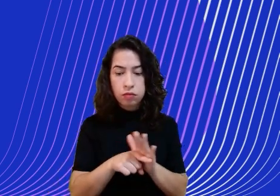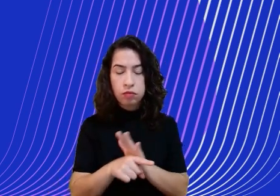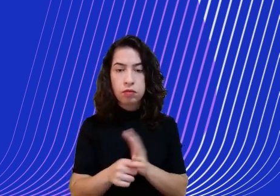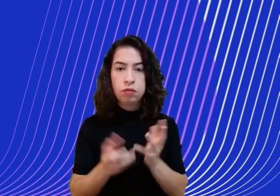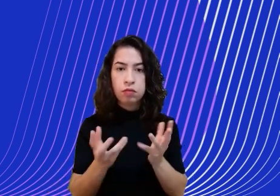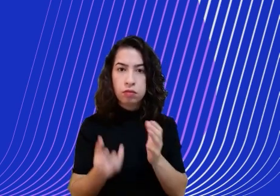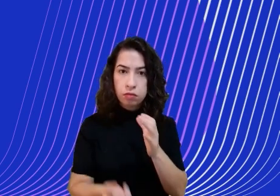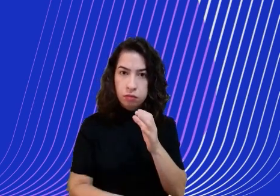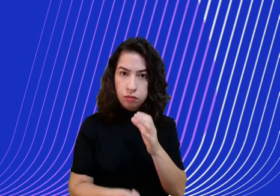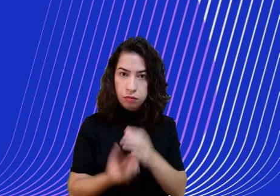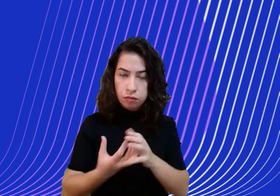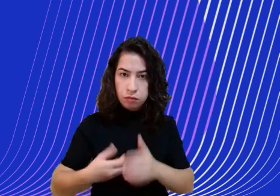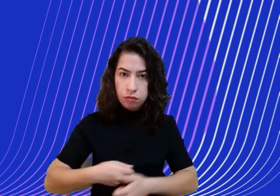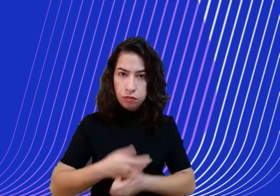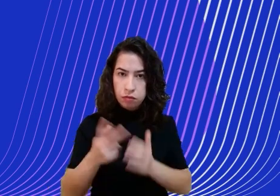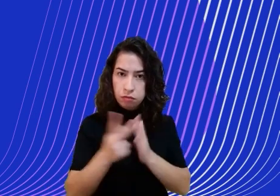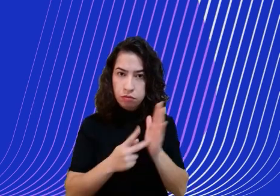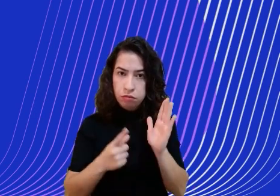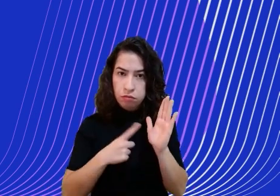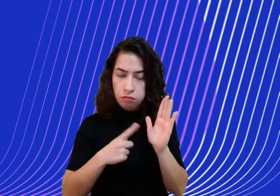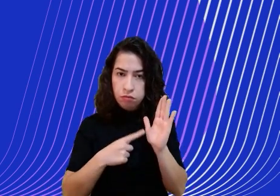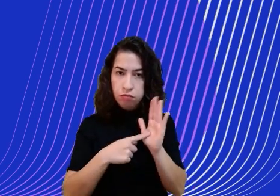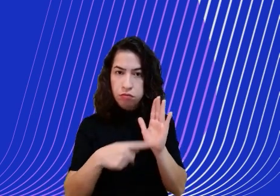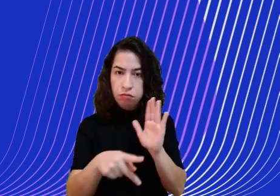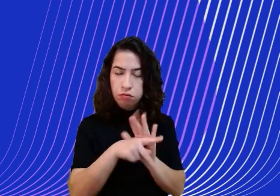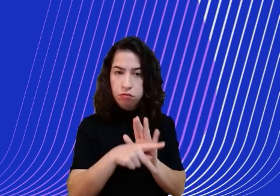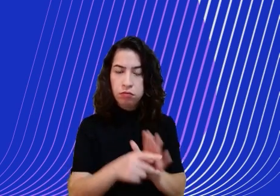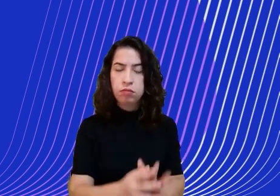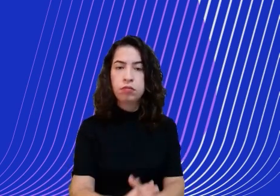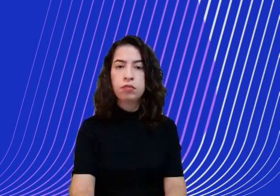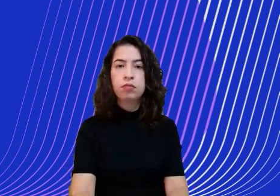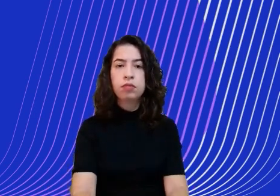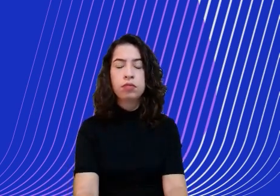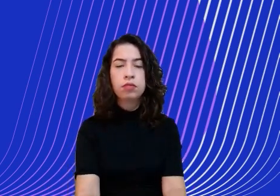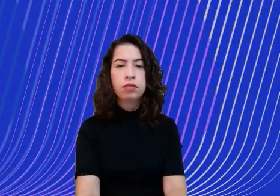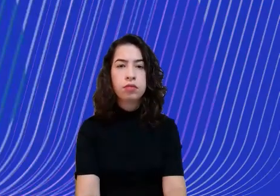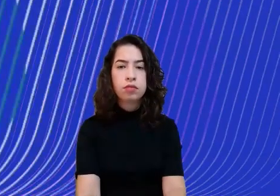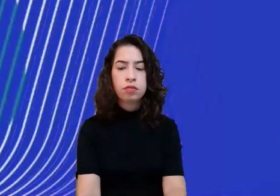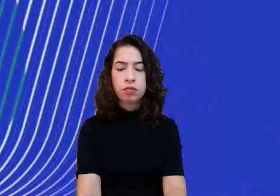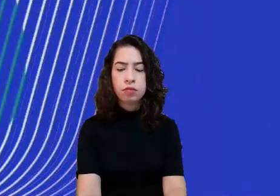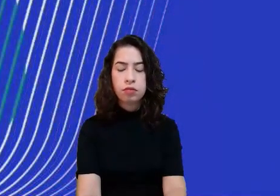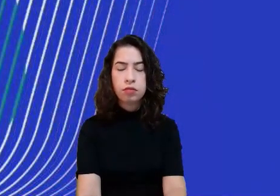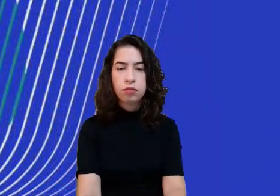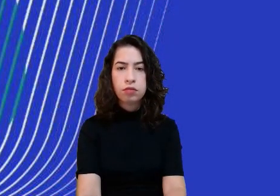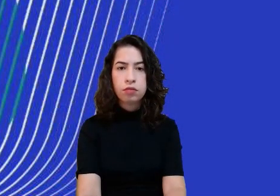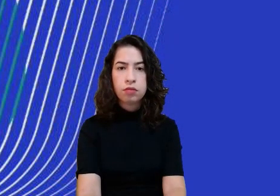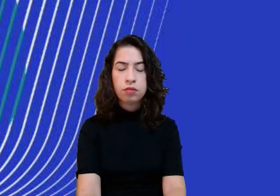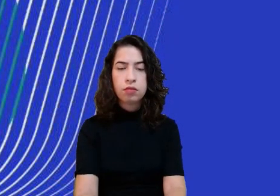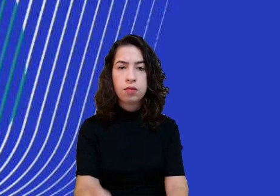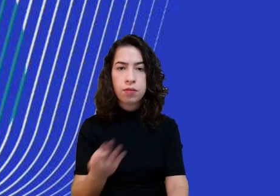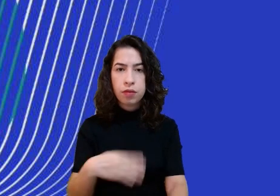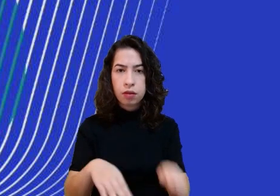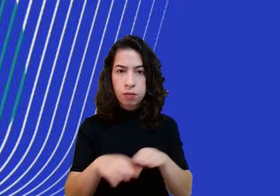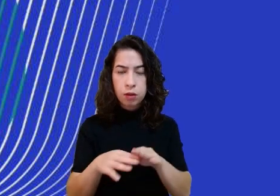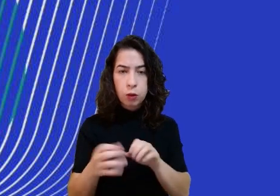launch your project is here. You have a specific call for that. Sustainable packaging.